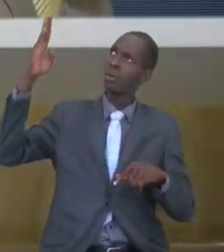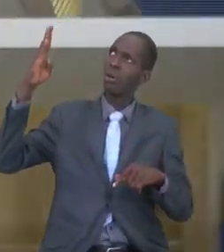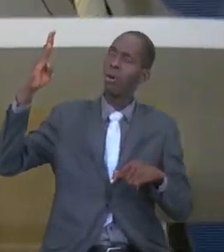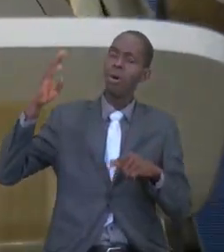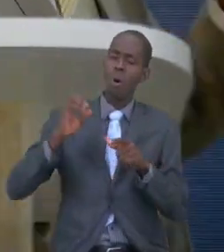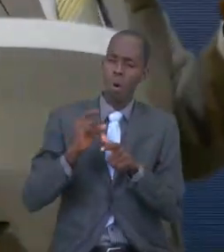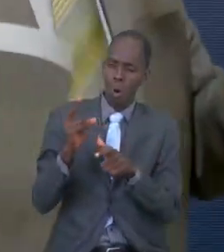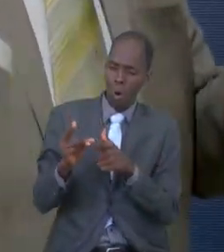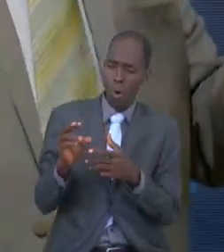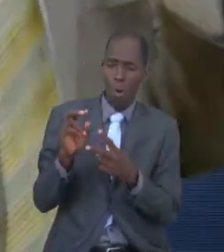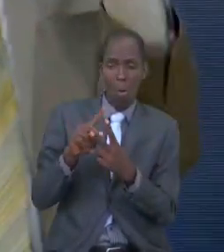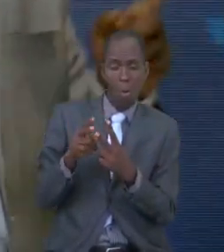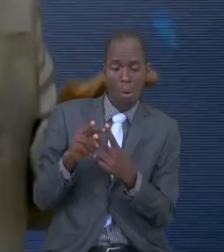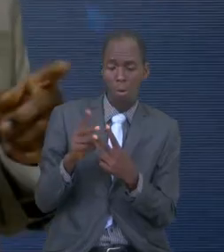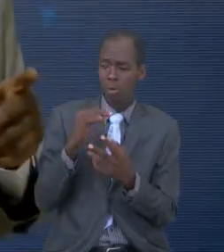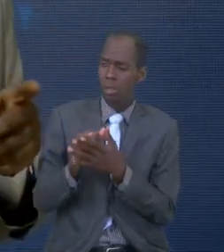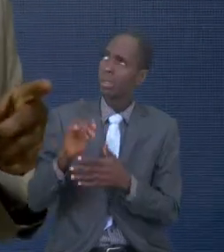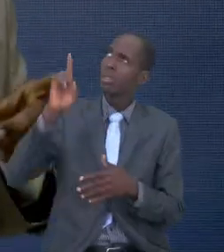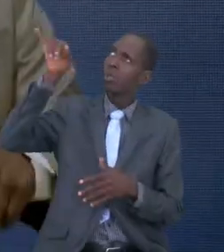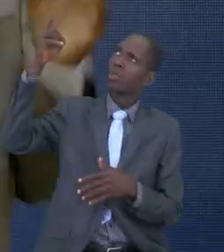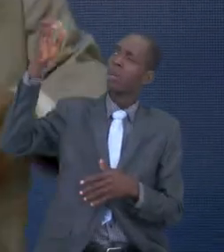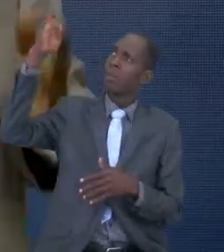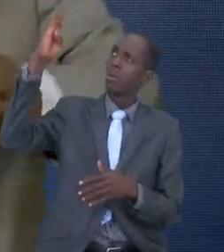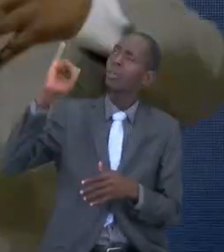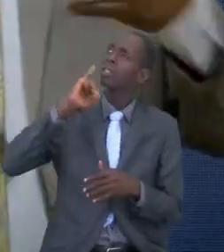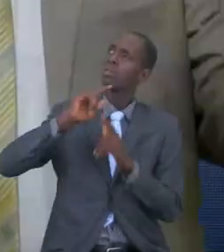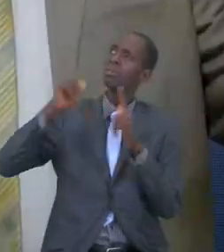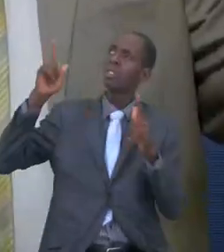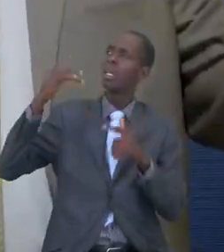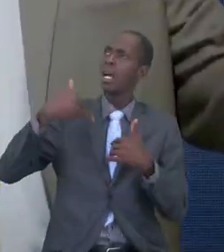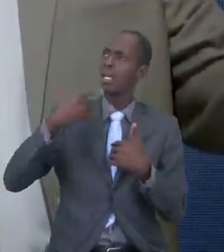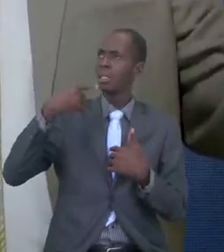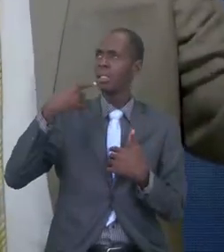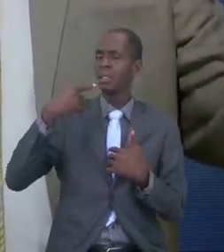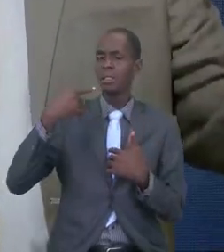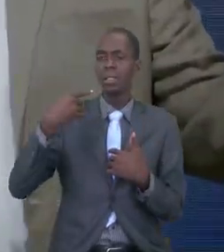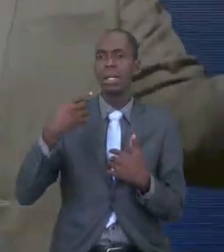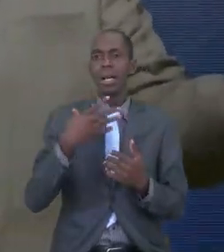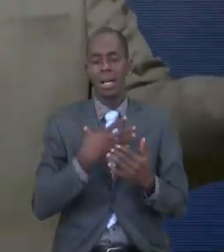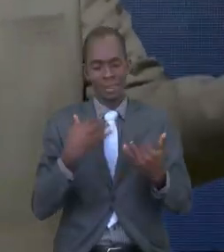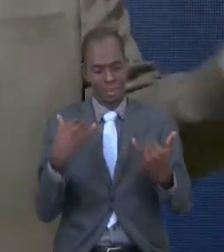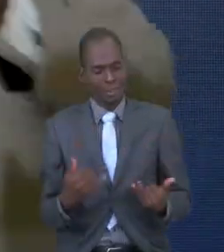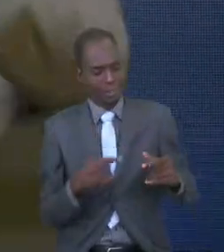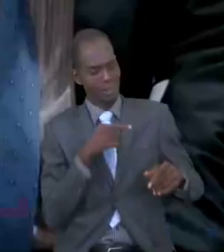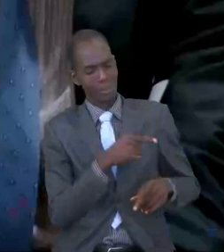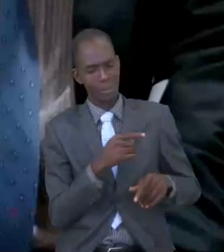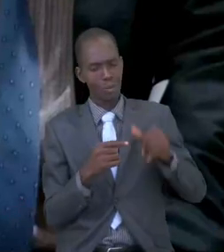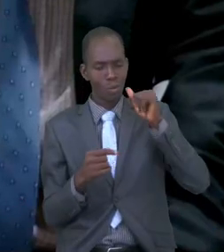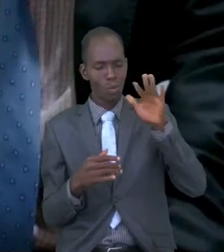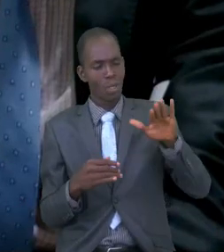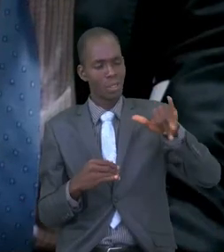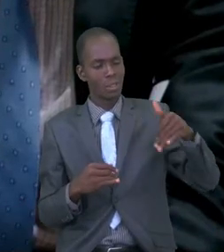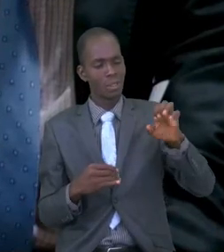say Jehovah had spoken, but Jezebel is now talking. You have